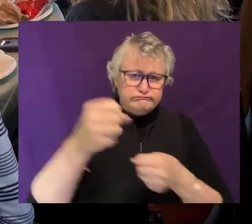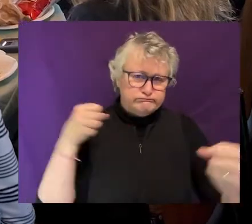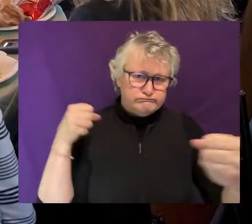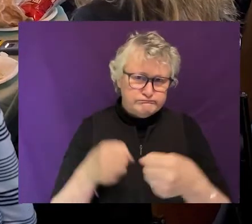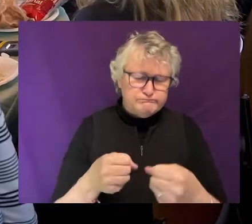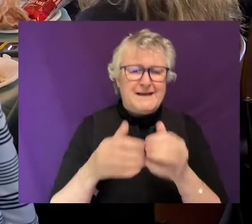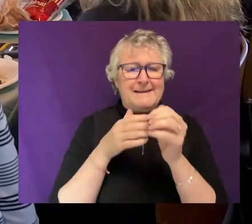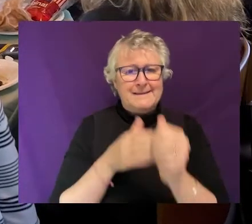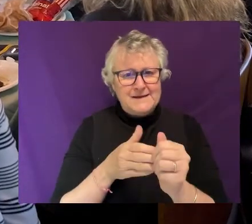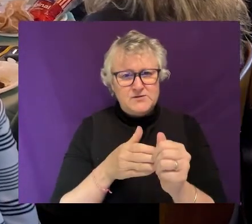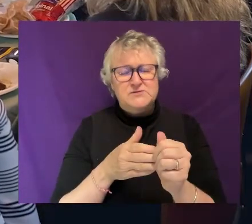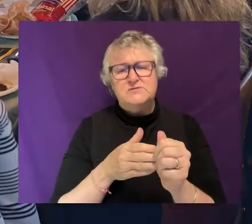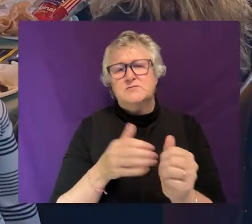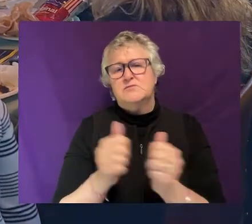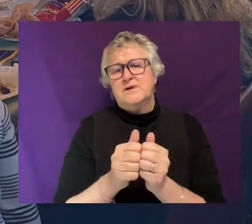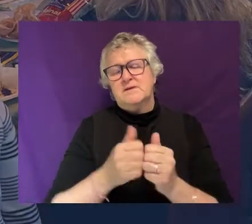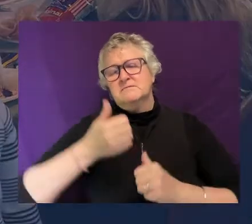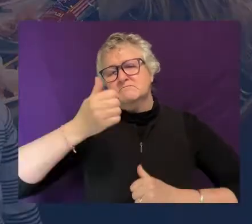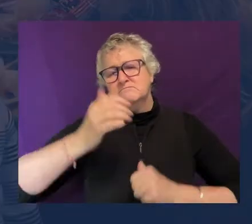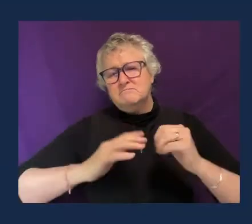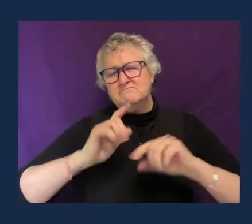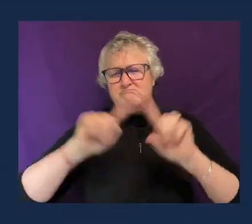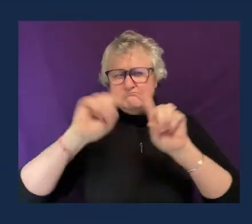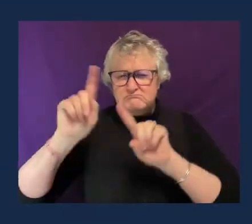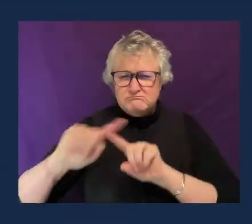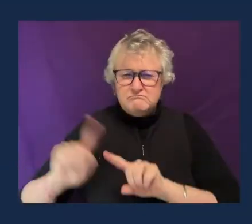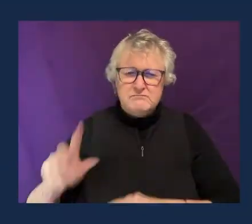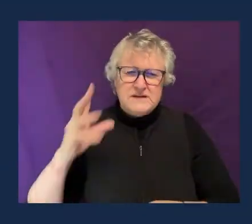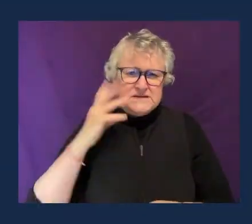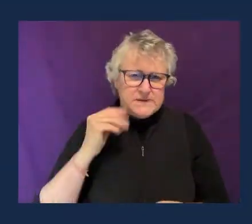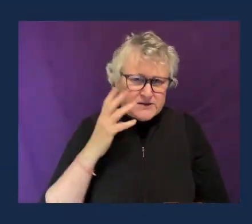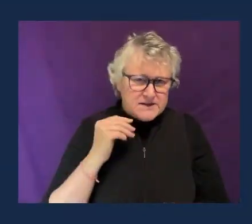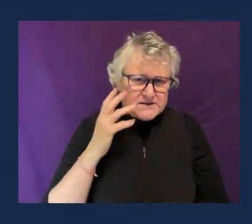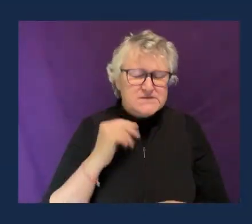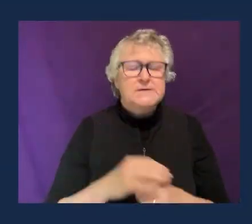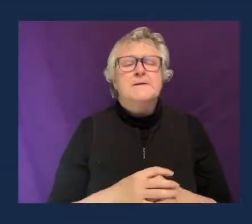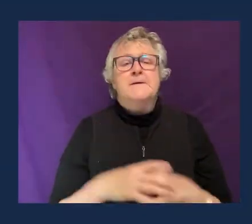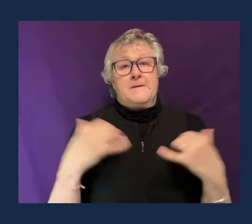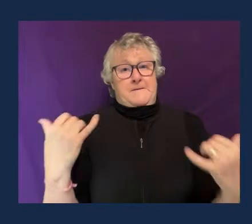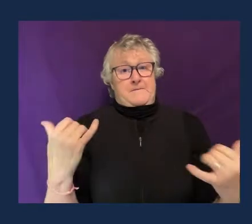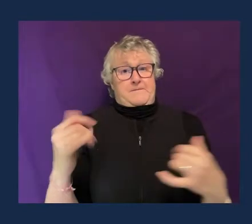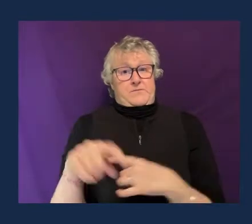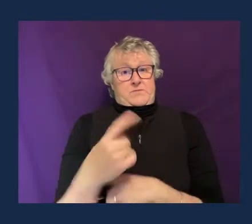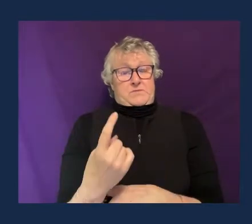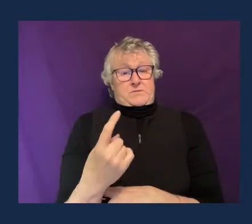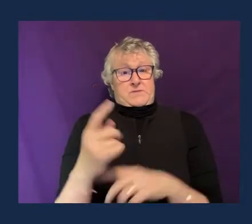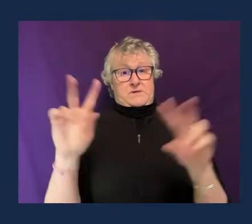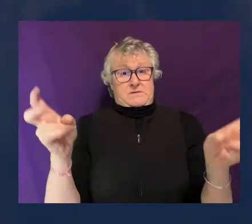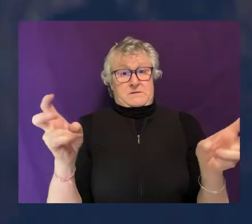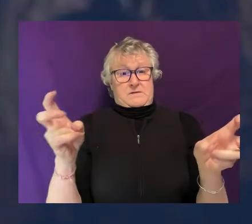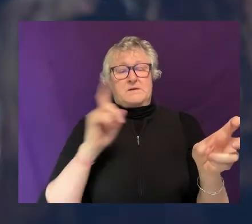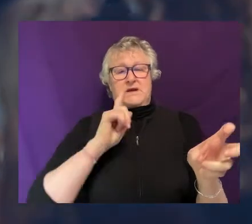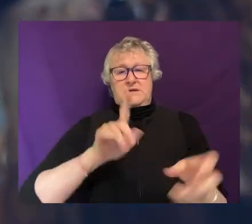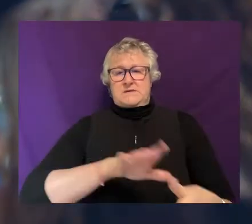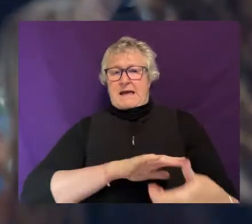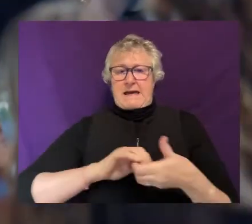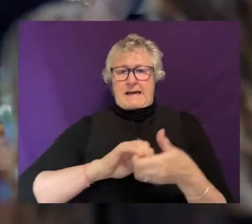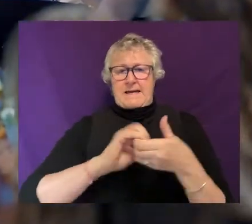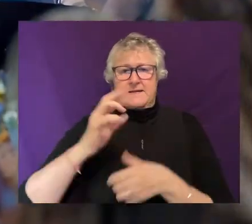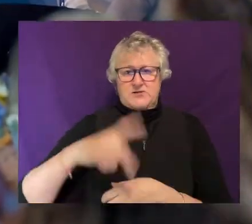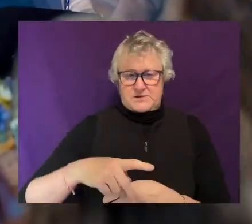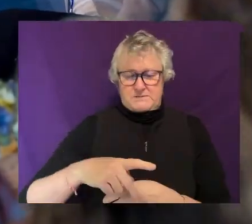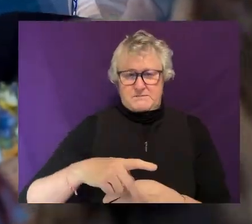diverse experiences, and to empower attendees. This year's theme is Allyship, Achieving Inclusive